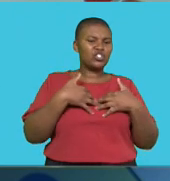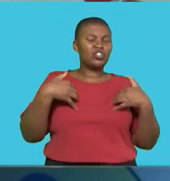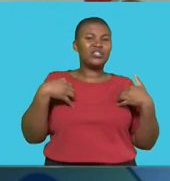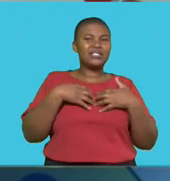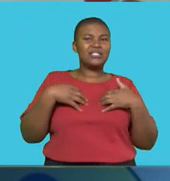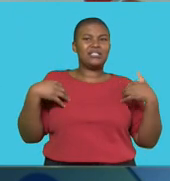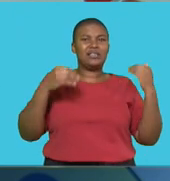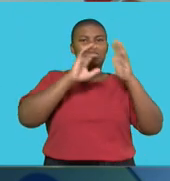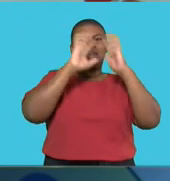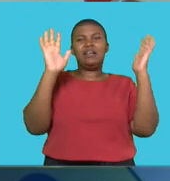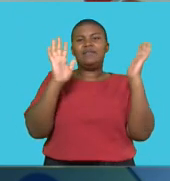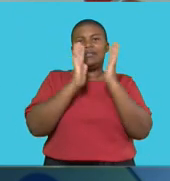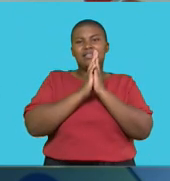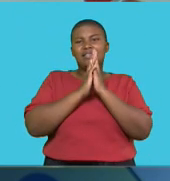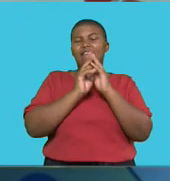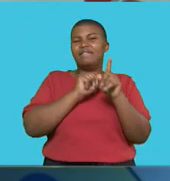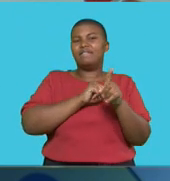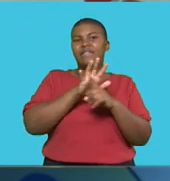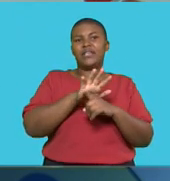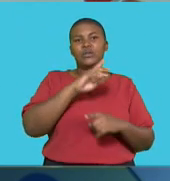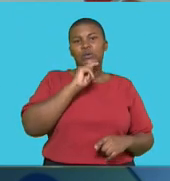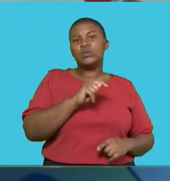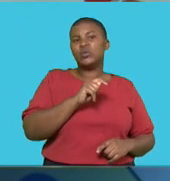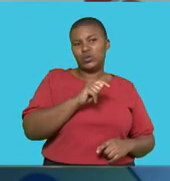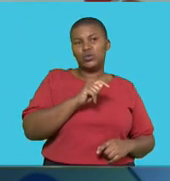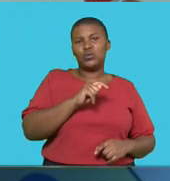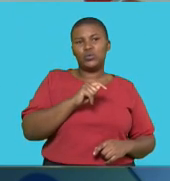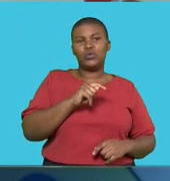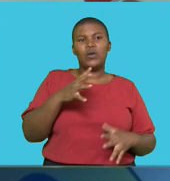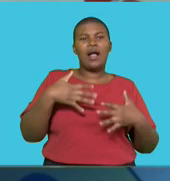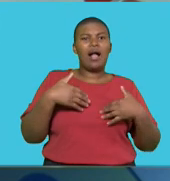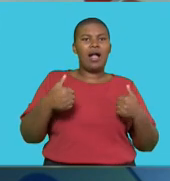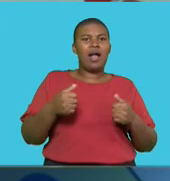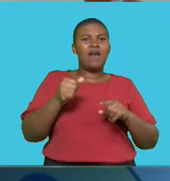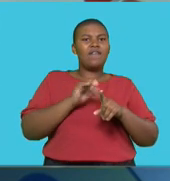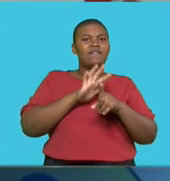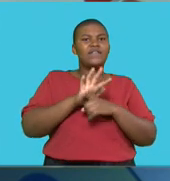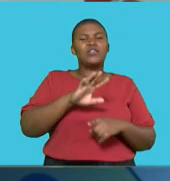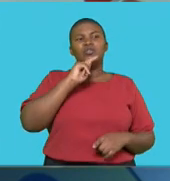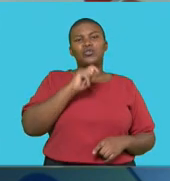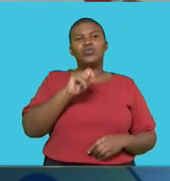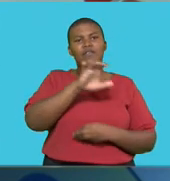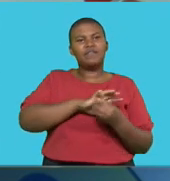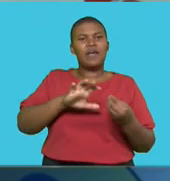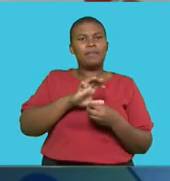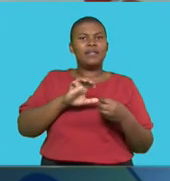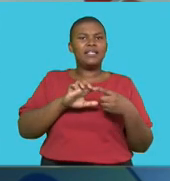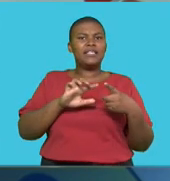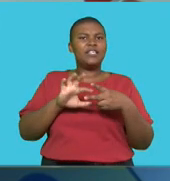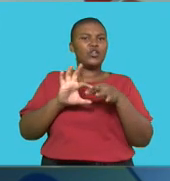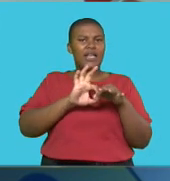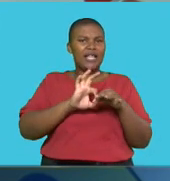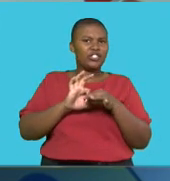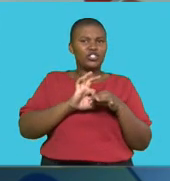taking everybody by surprise, in that health is being impacted, families, relationships, etc.